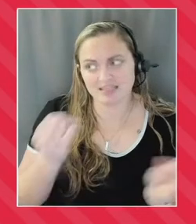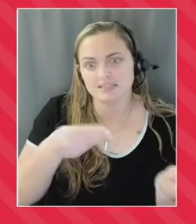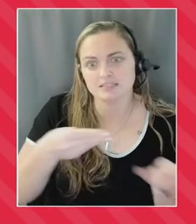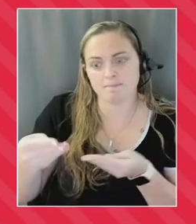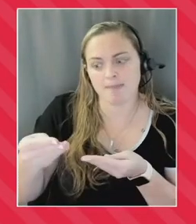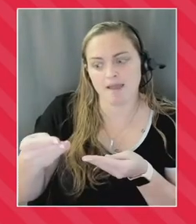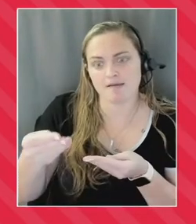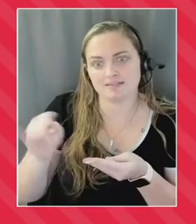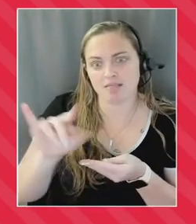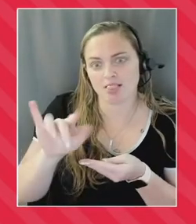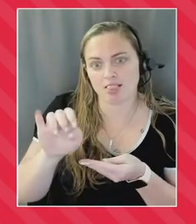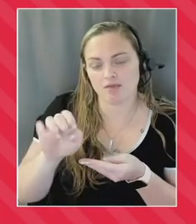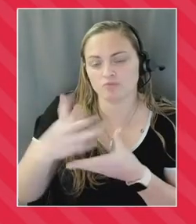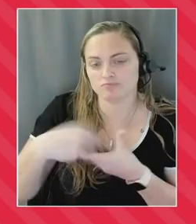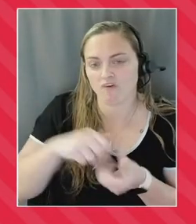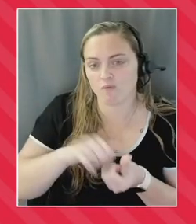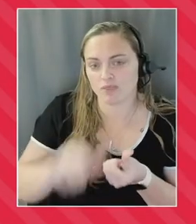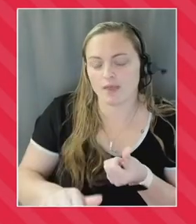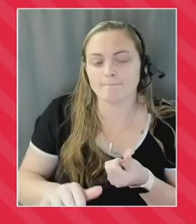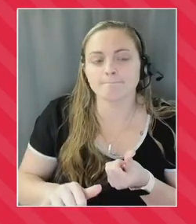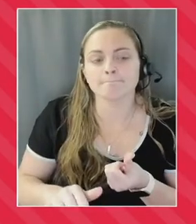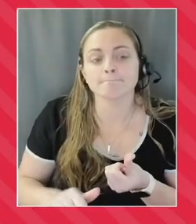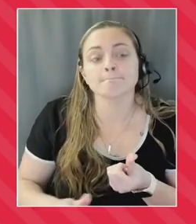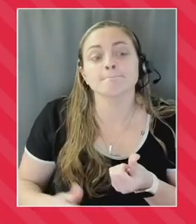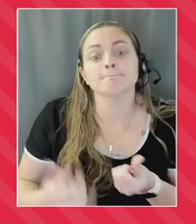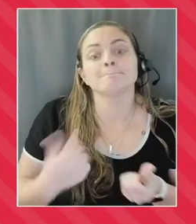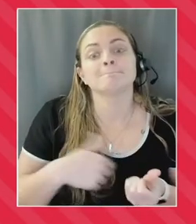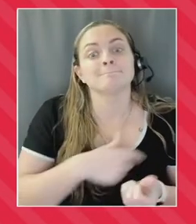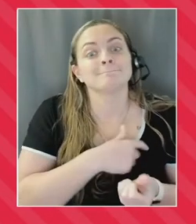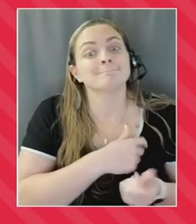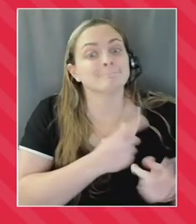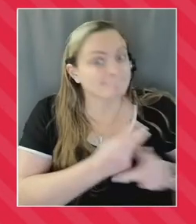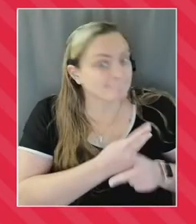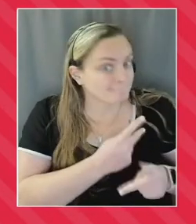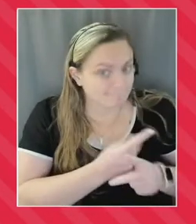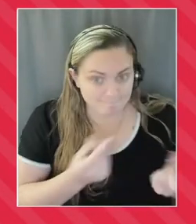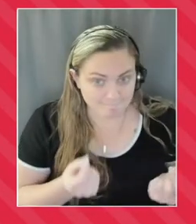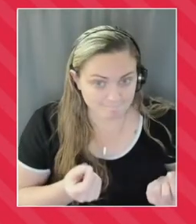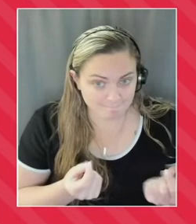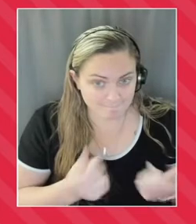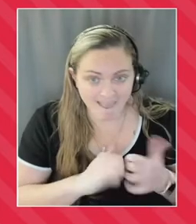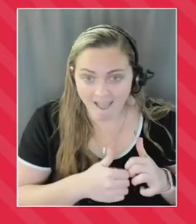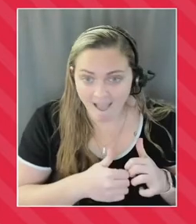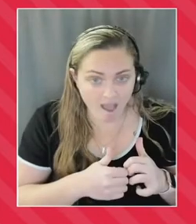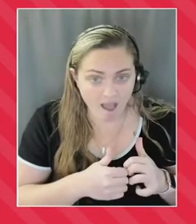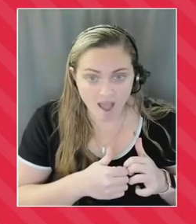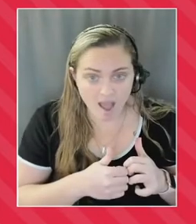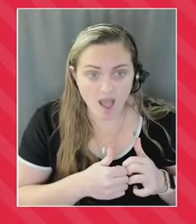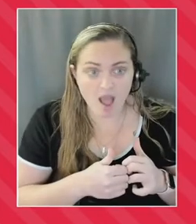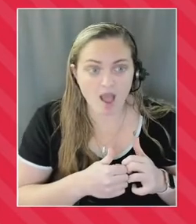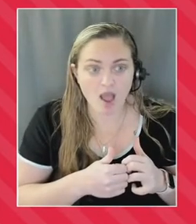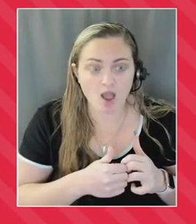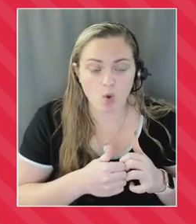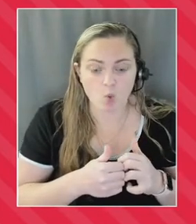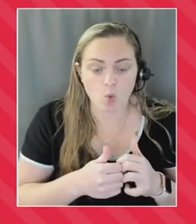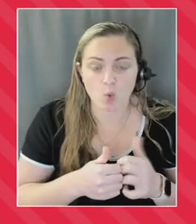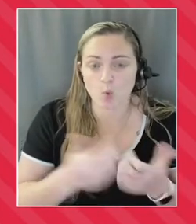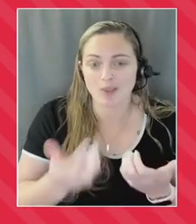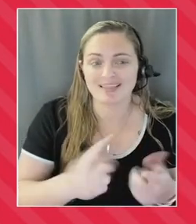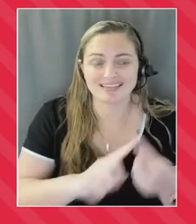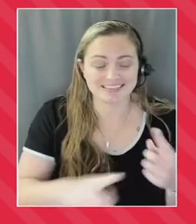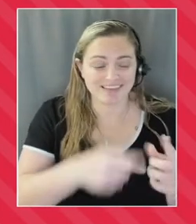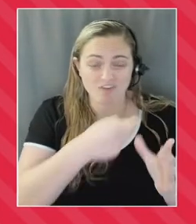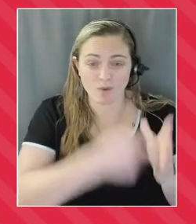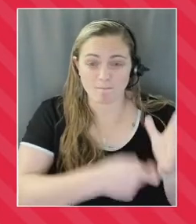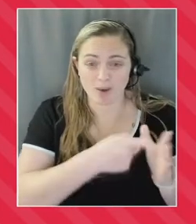of it. So we figured out, you know, how to make these meal kits at prices that can compete with fast